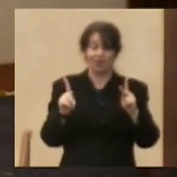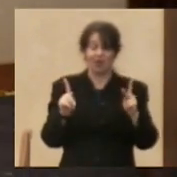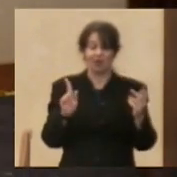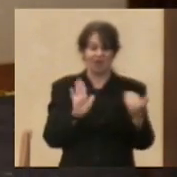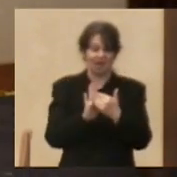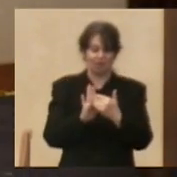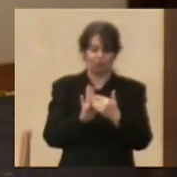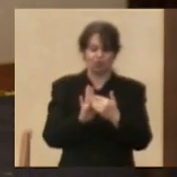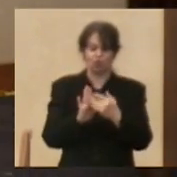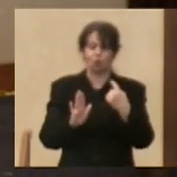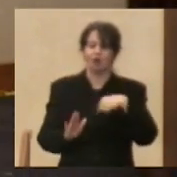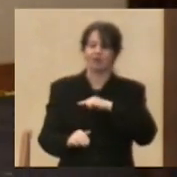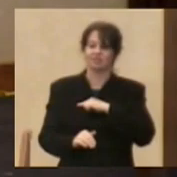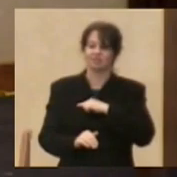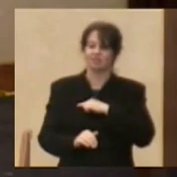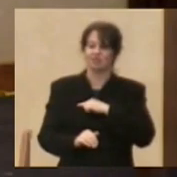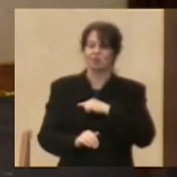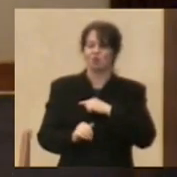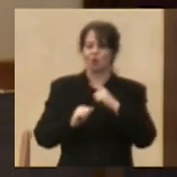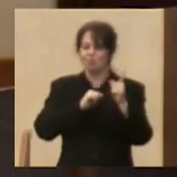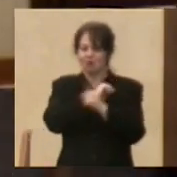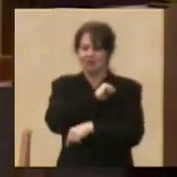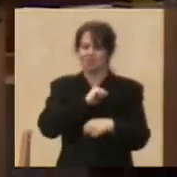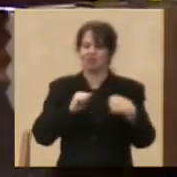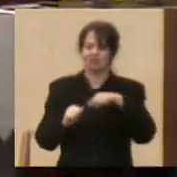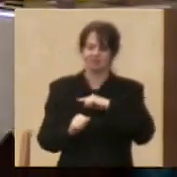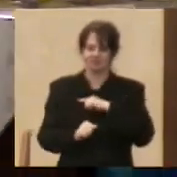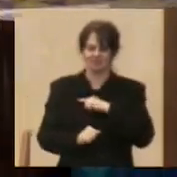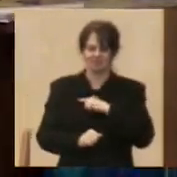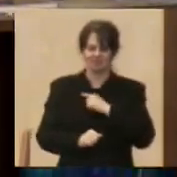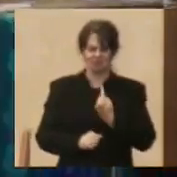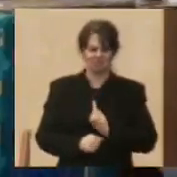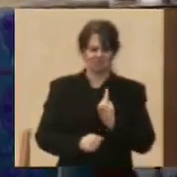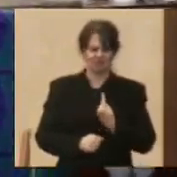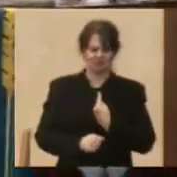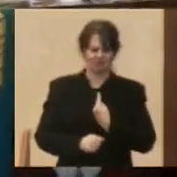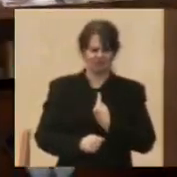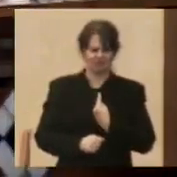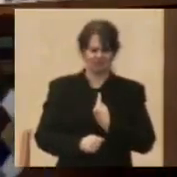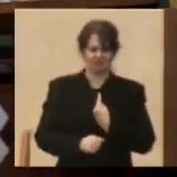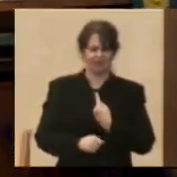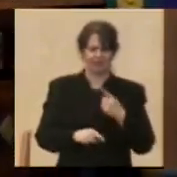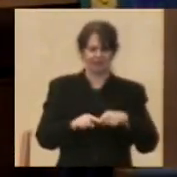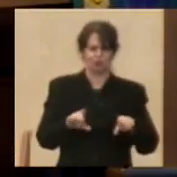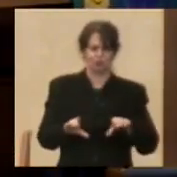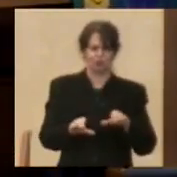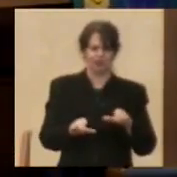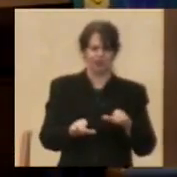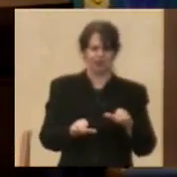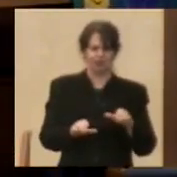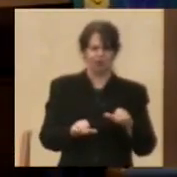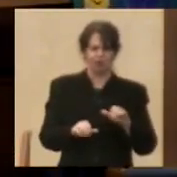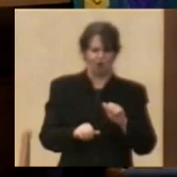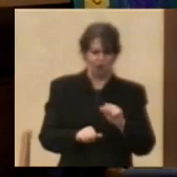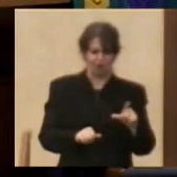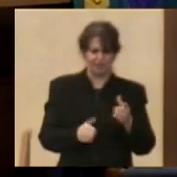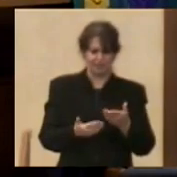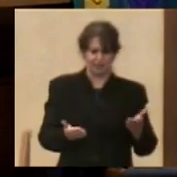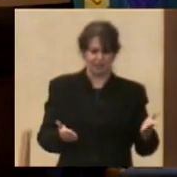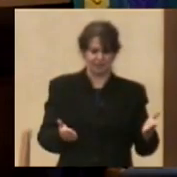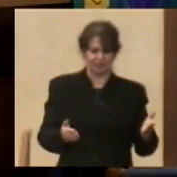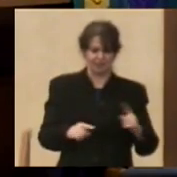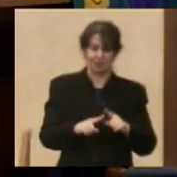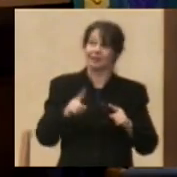us. I mean, on my own, I could never do all that, but, Jesus sort of gives us